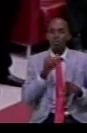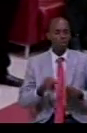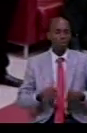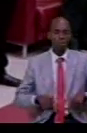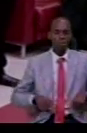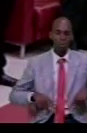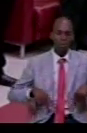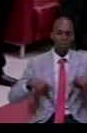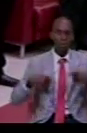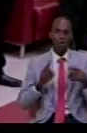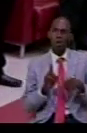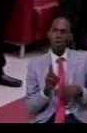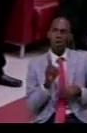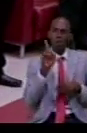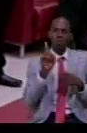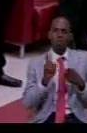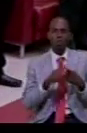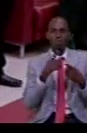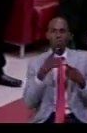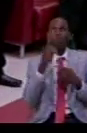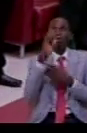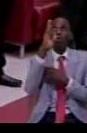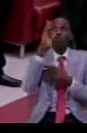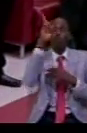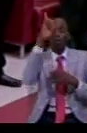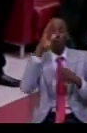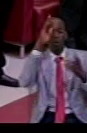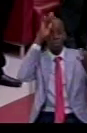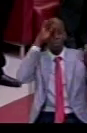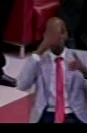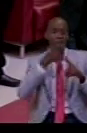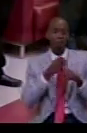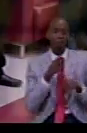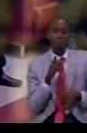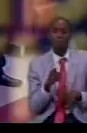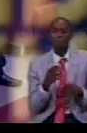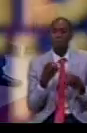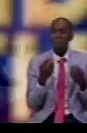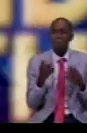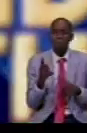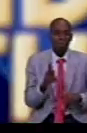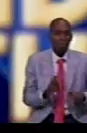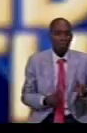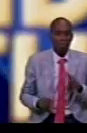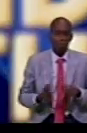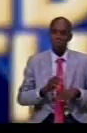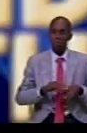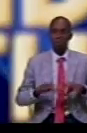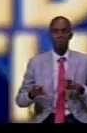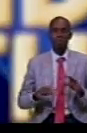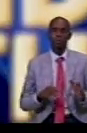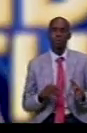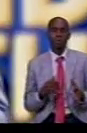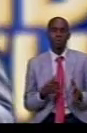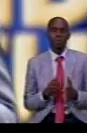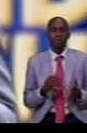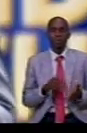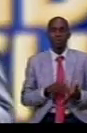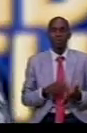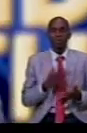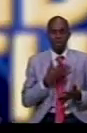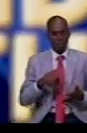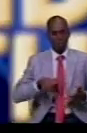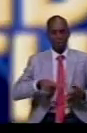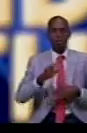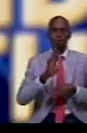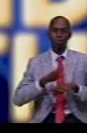we have been holding, many don't join at all, many don't come out at all, and yet they say they are believers. And they don't